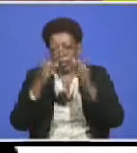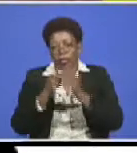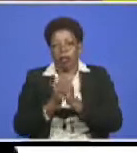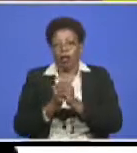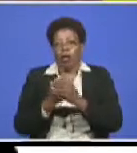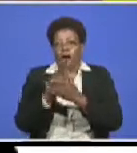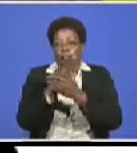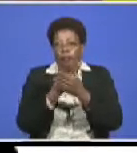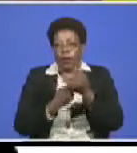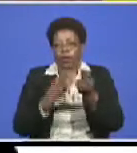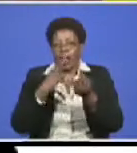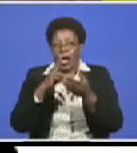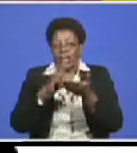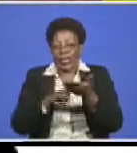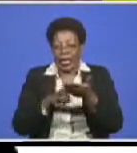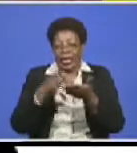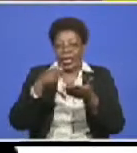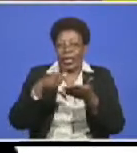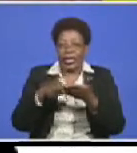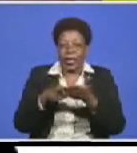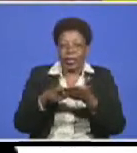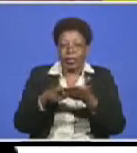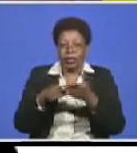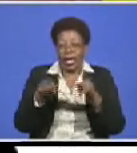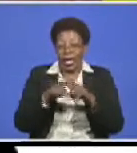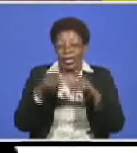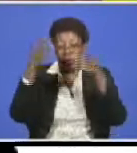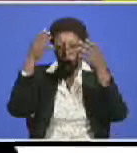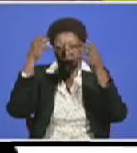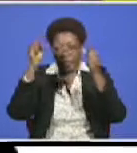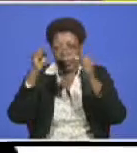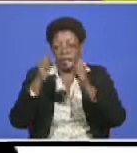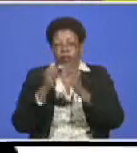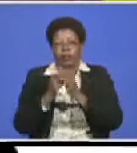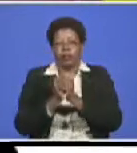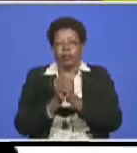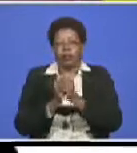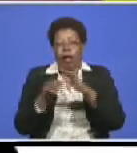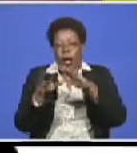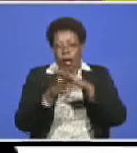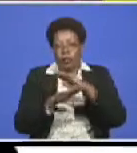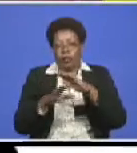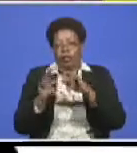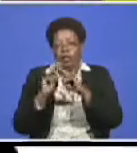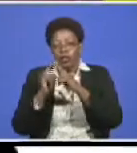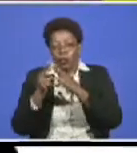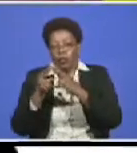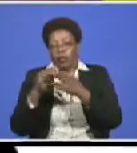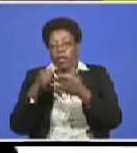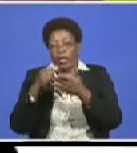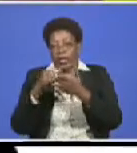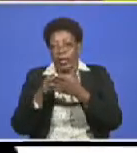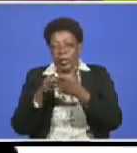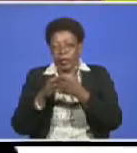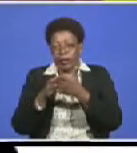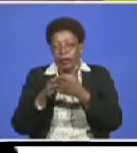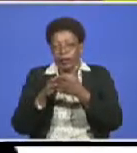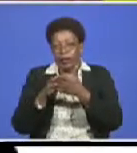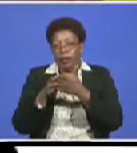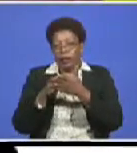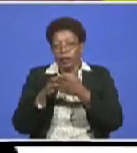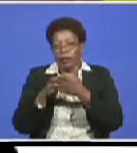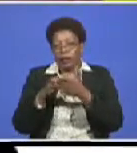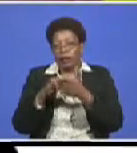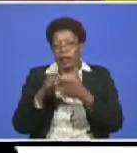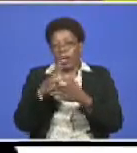signing letters as the president using the letterhead of the management union. And